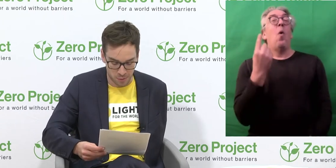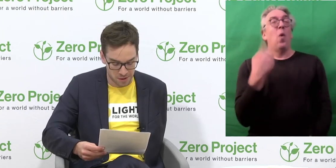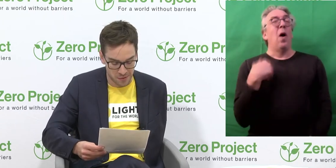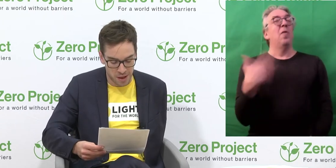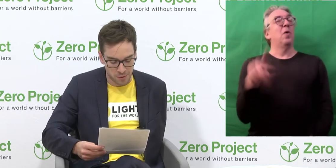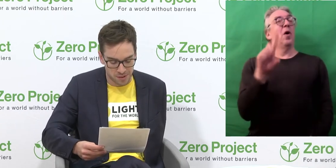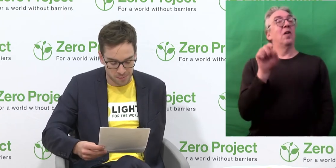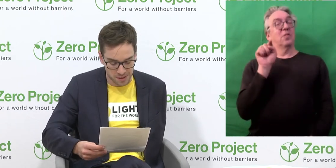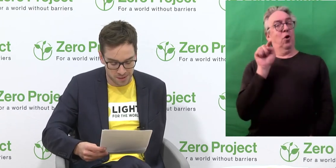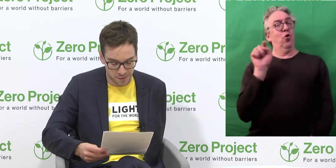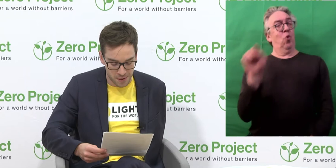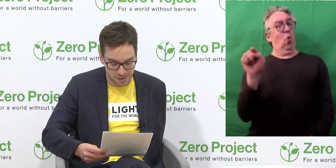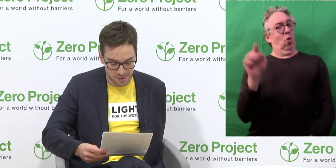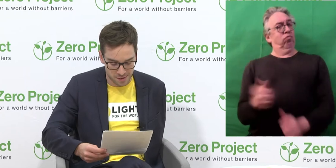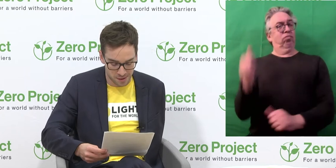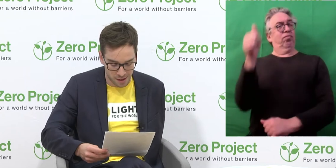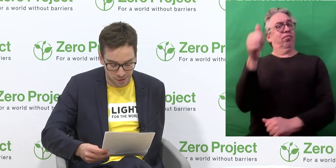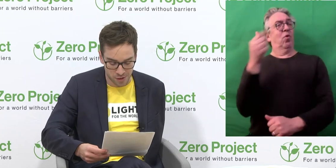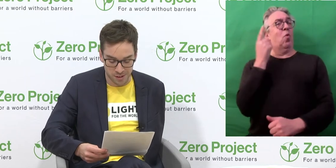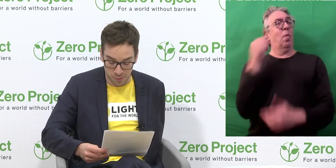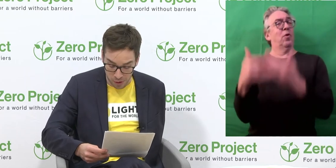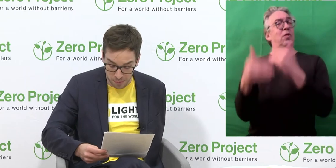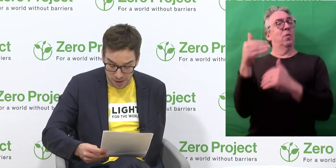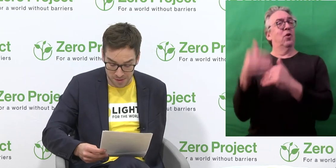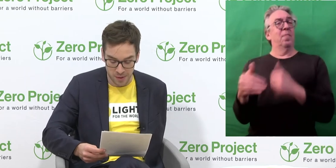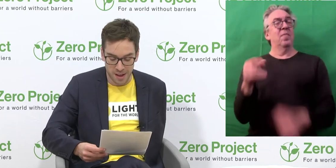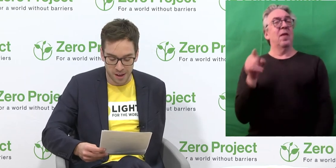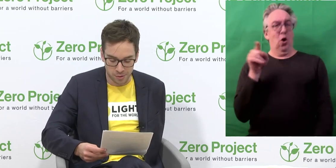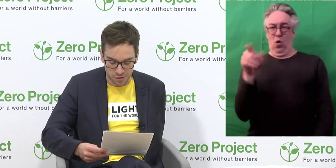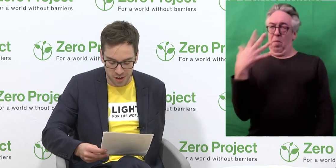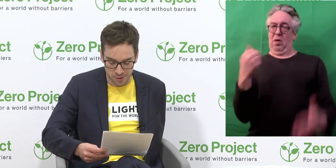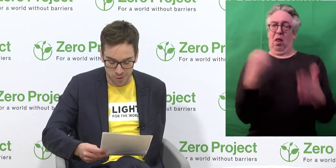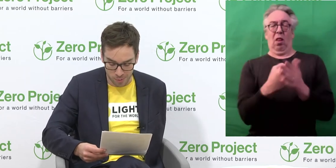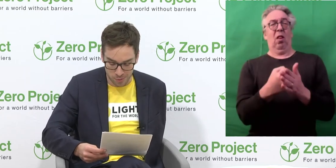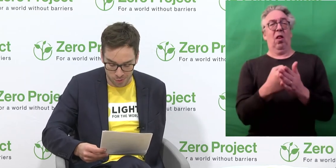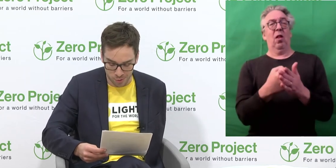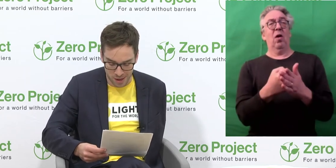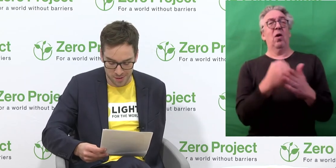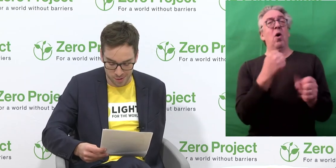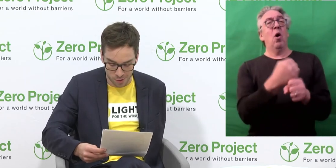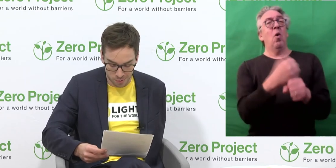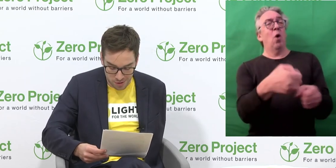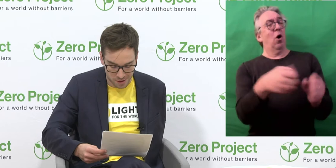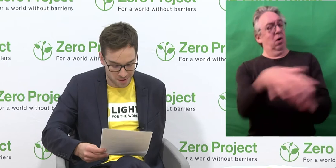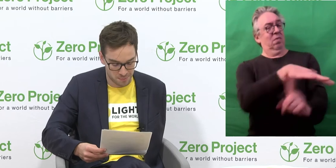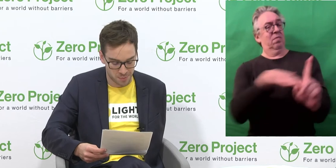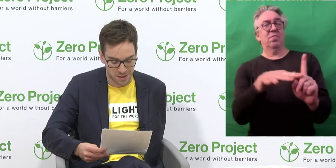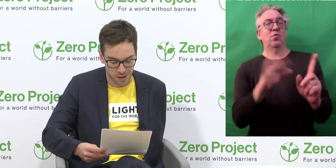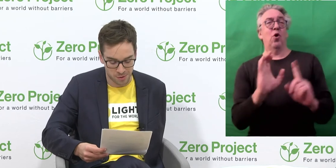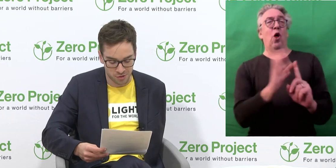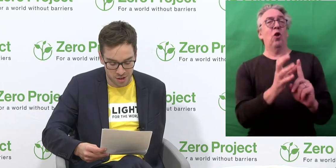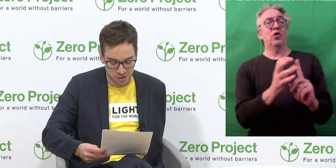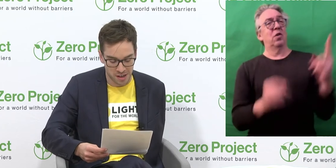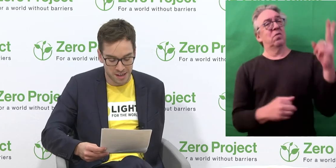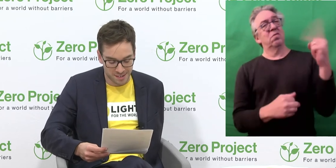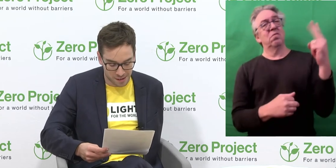many women with disabilities face is a culture in the workplace. Could you share your top do and don't tip when it comes